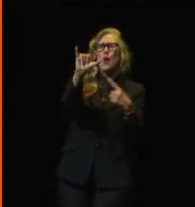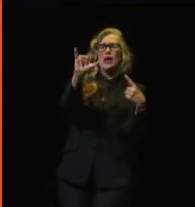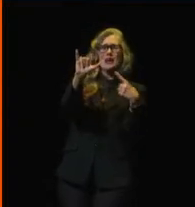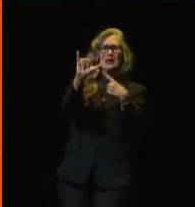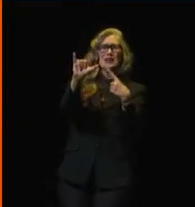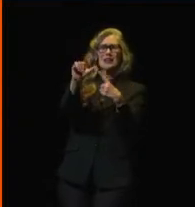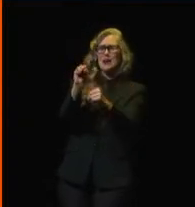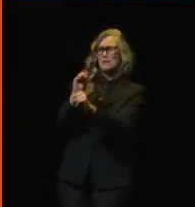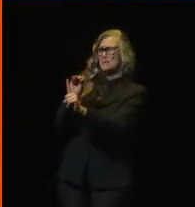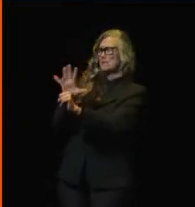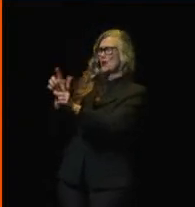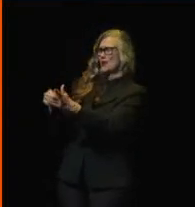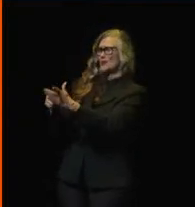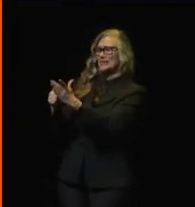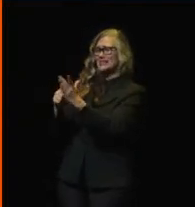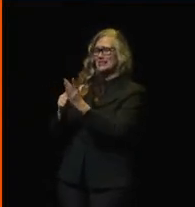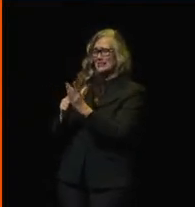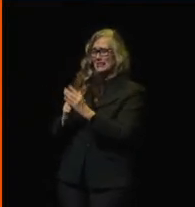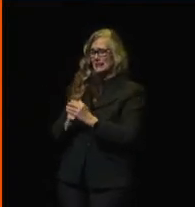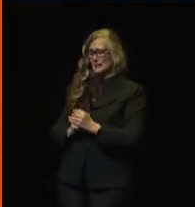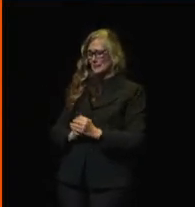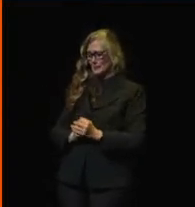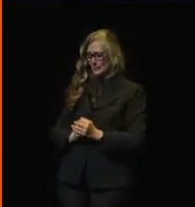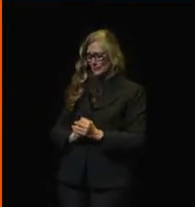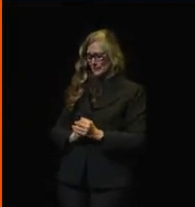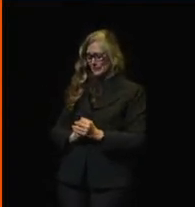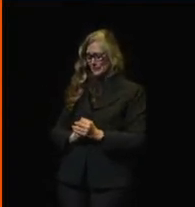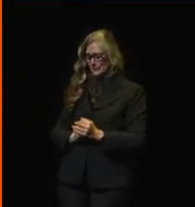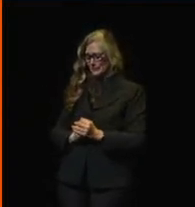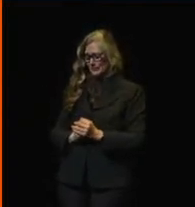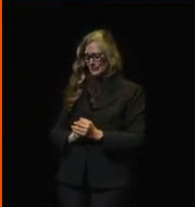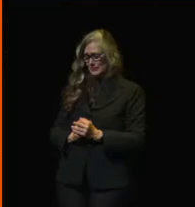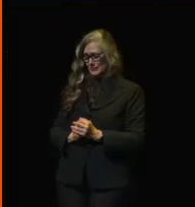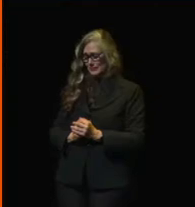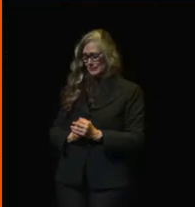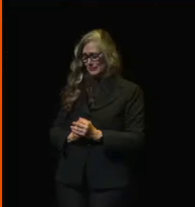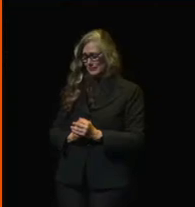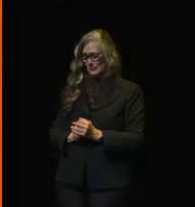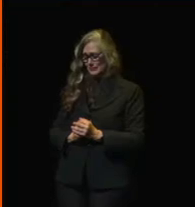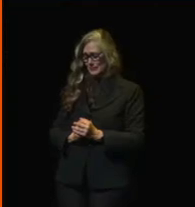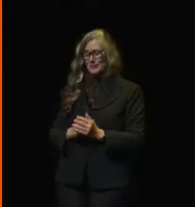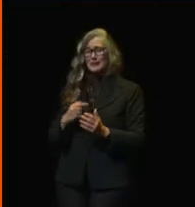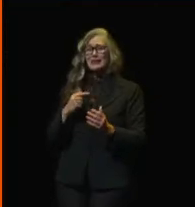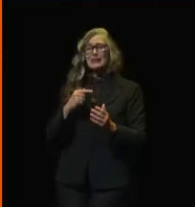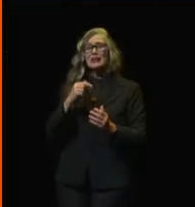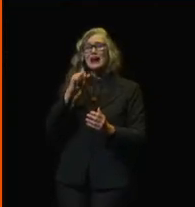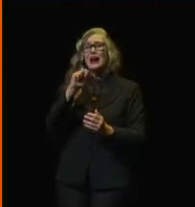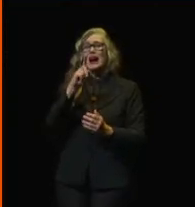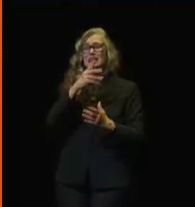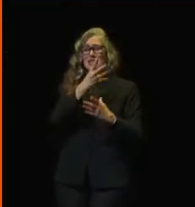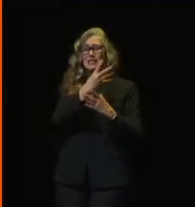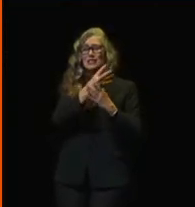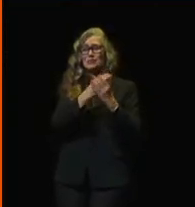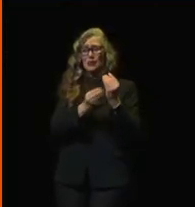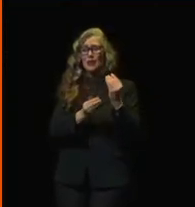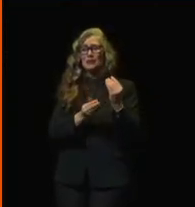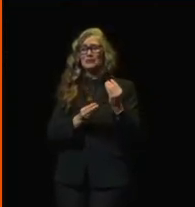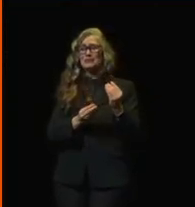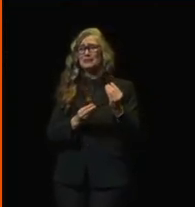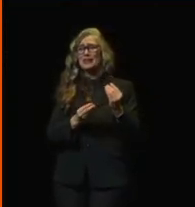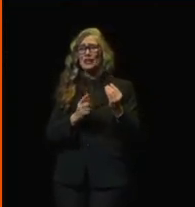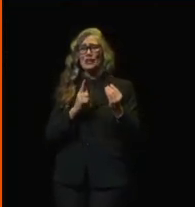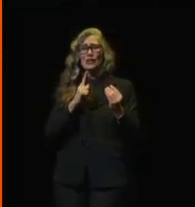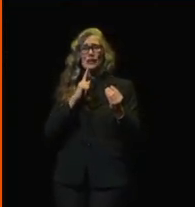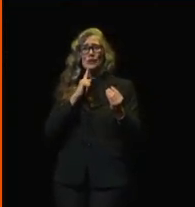This is a shattering loss, of course, most deeply to Rachel and